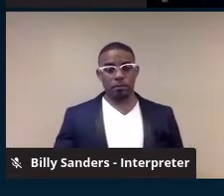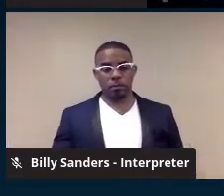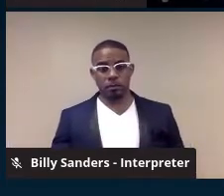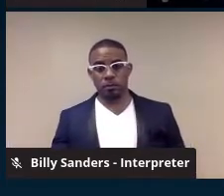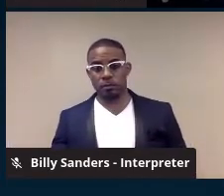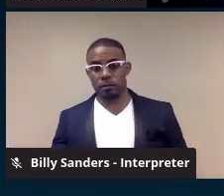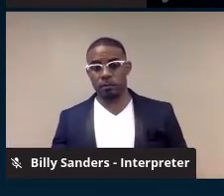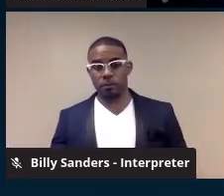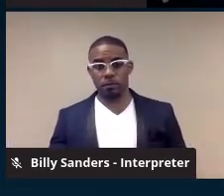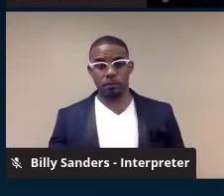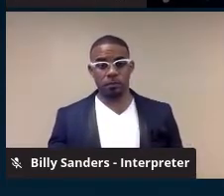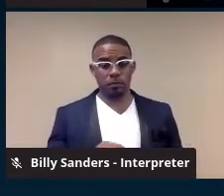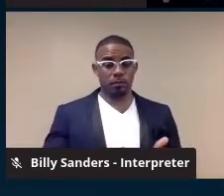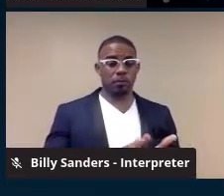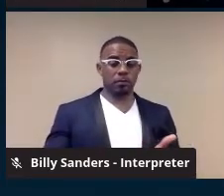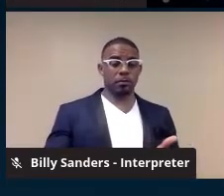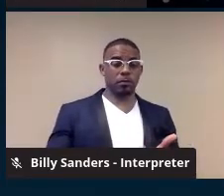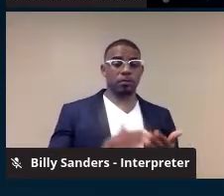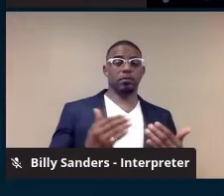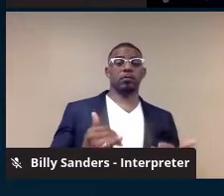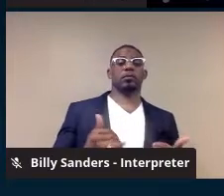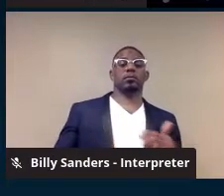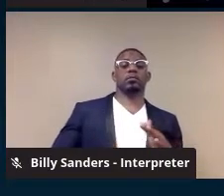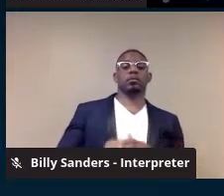And it puts the current count